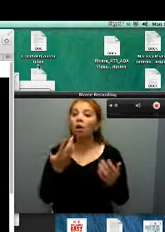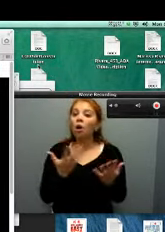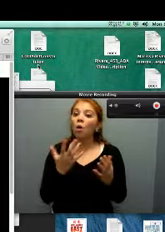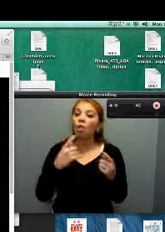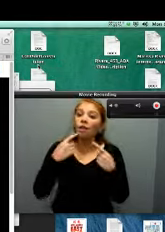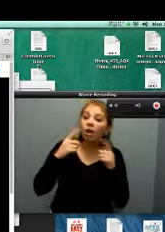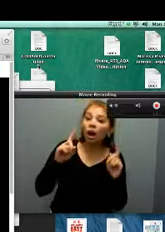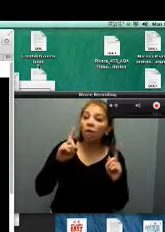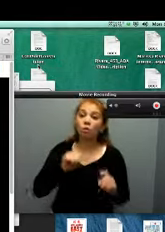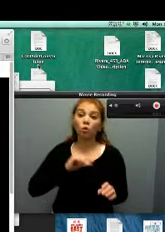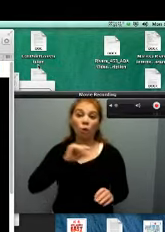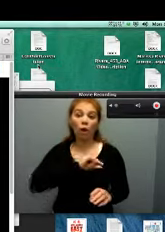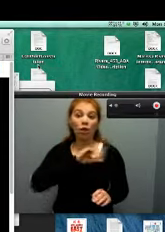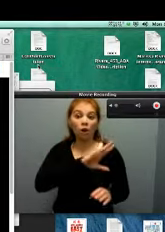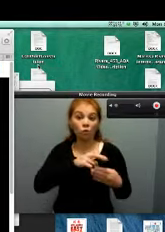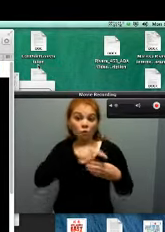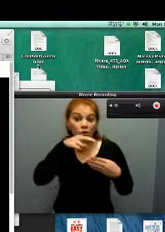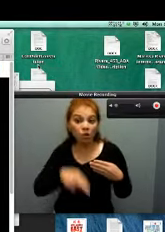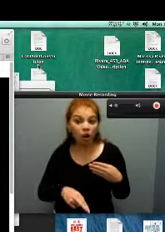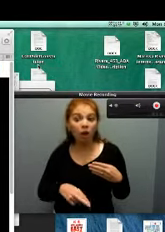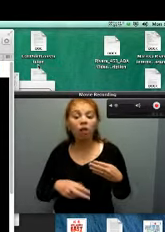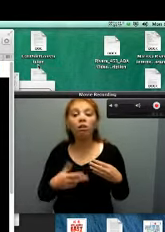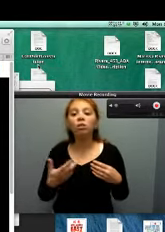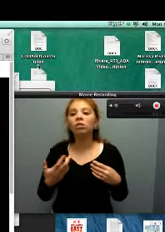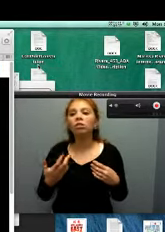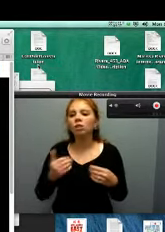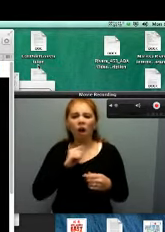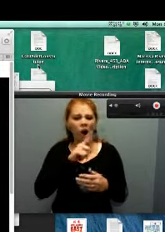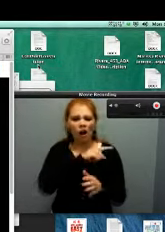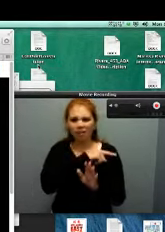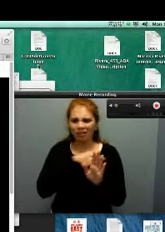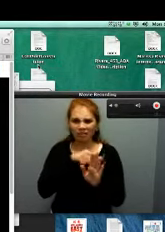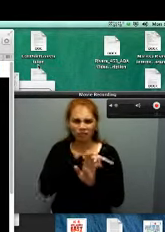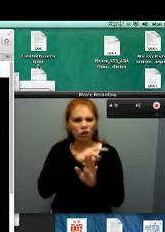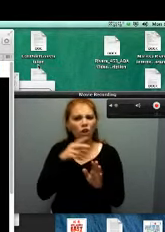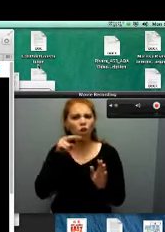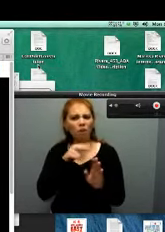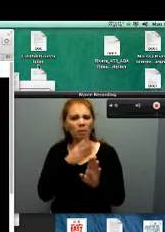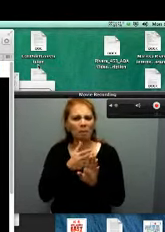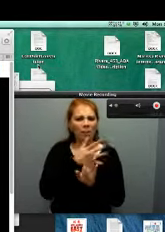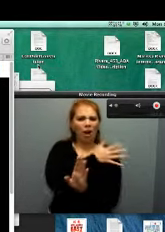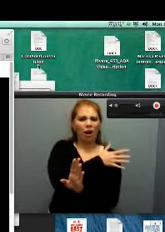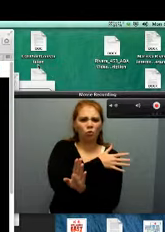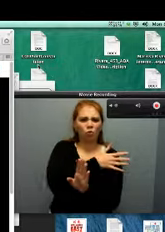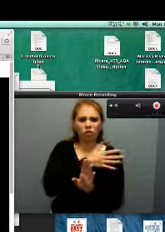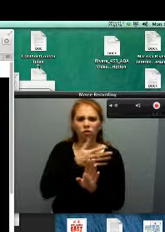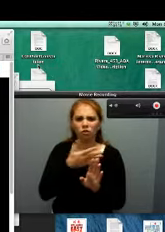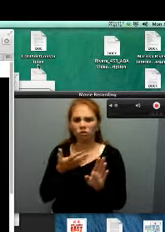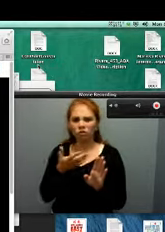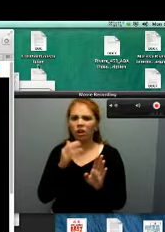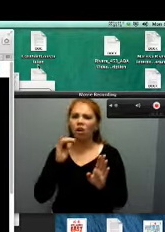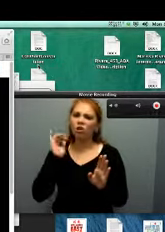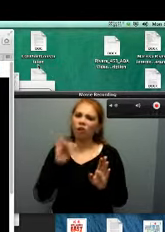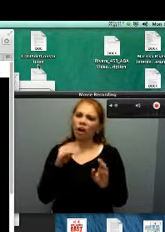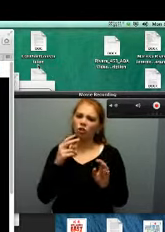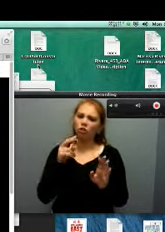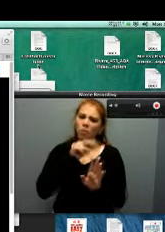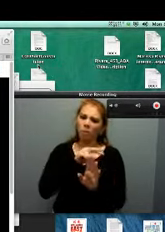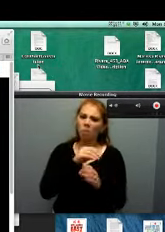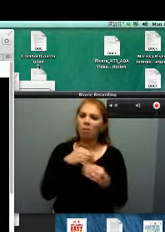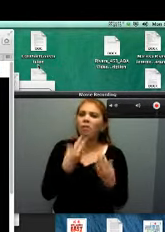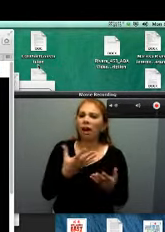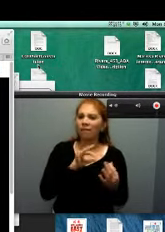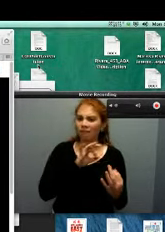the quality of their results. All of this is looking backwards, what they've done in the past year. So you're providing